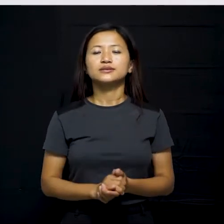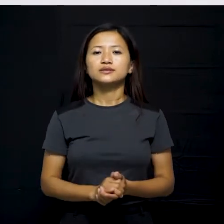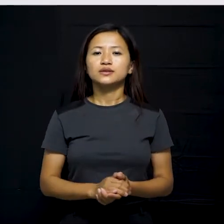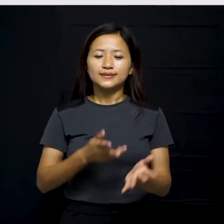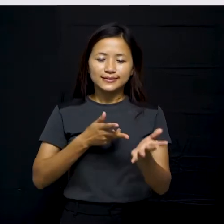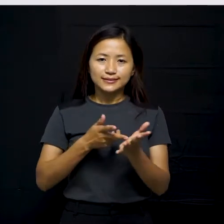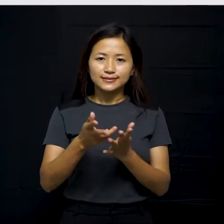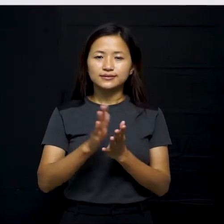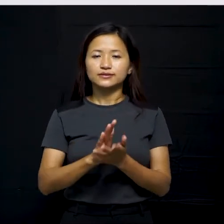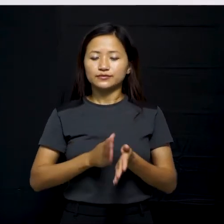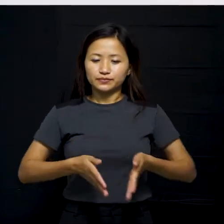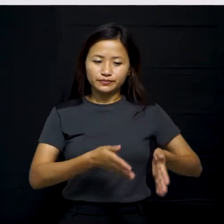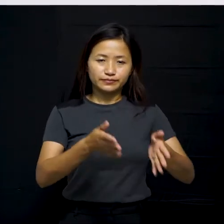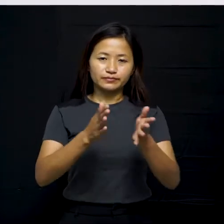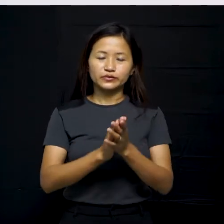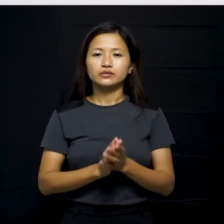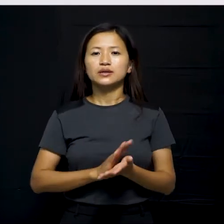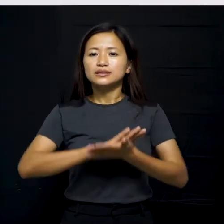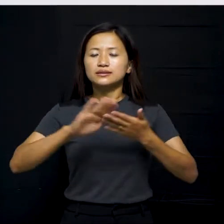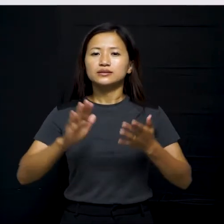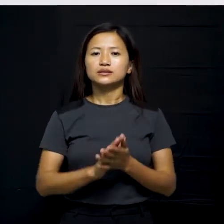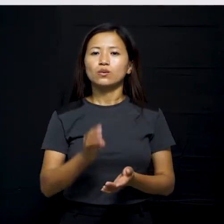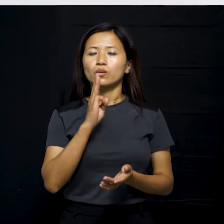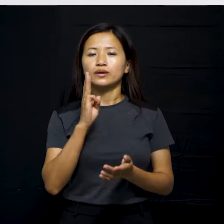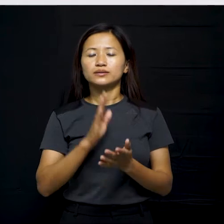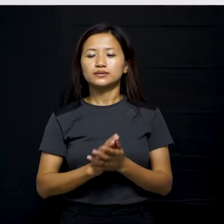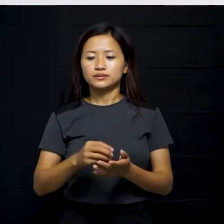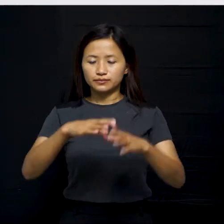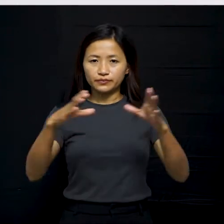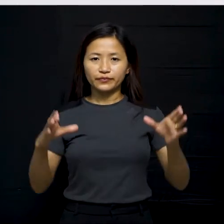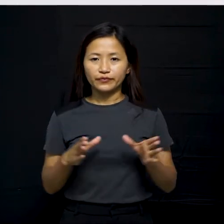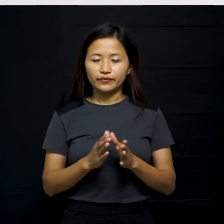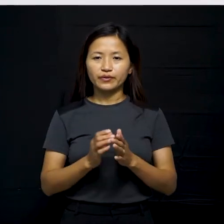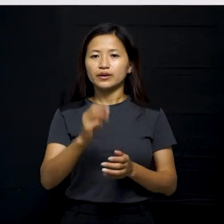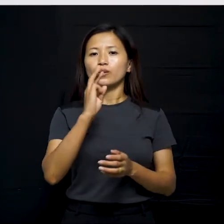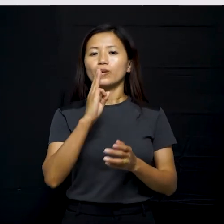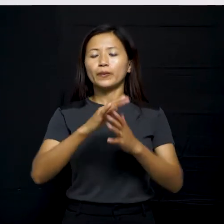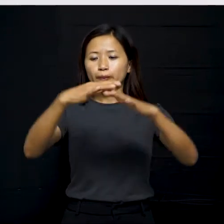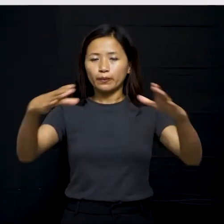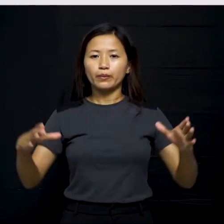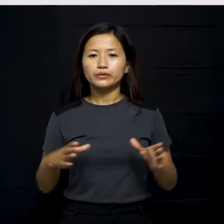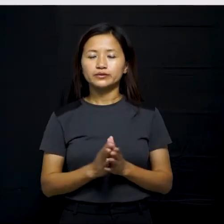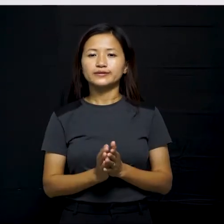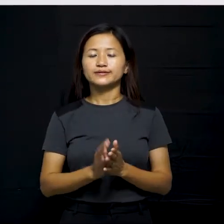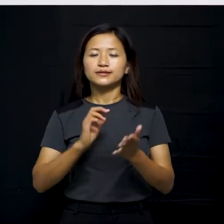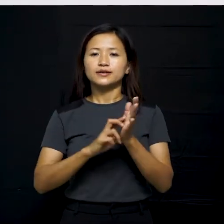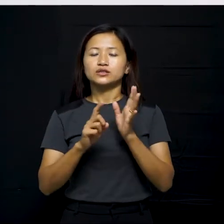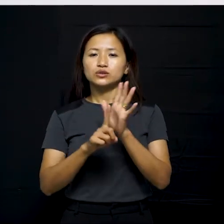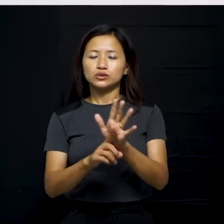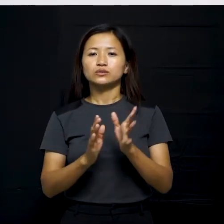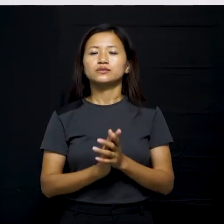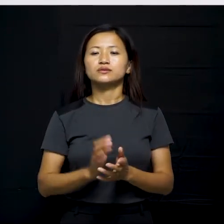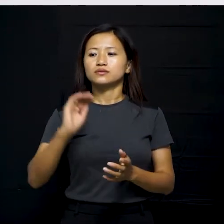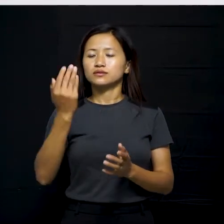clean the footpaths, they also clean the wells and ponds, so that they are, so that it marks that they are going